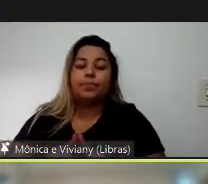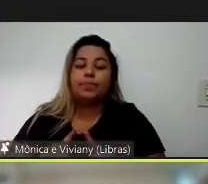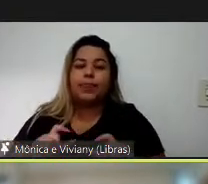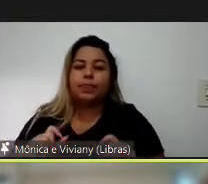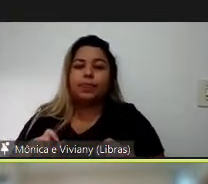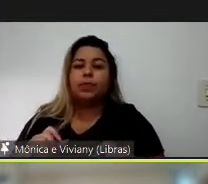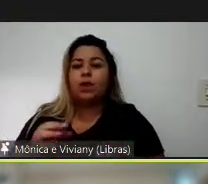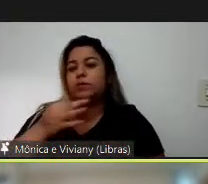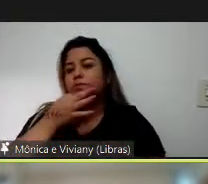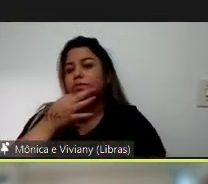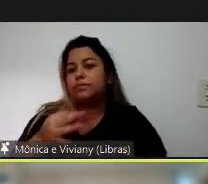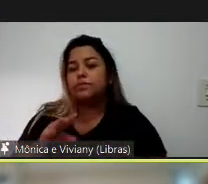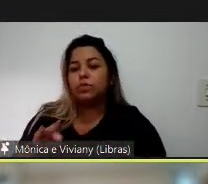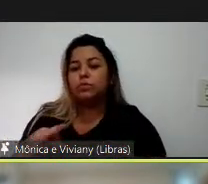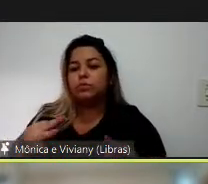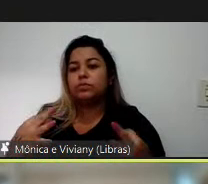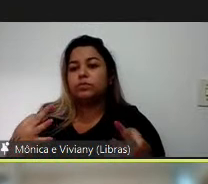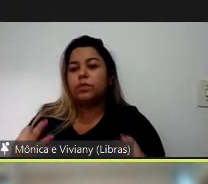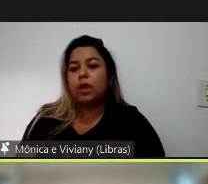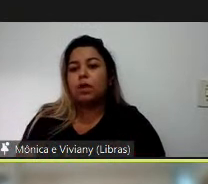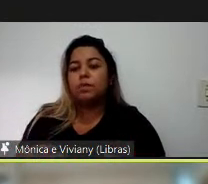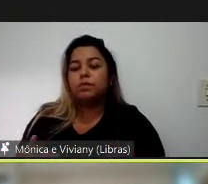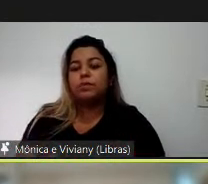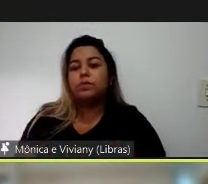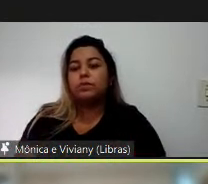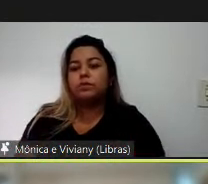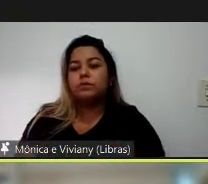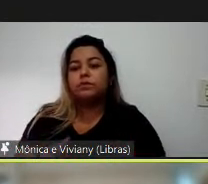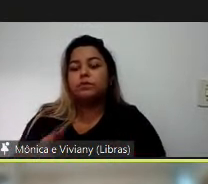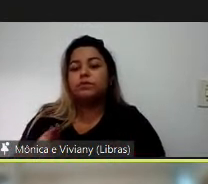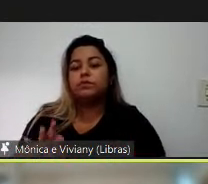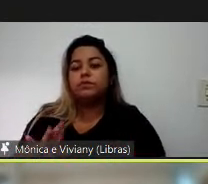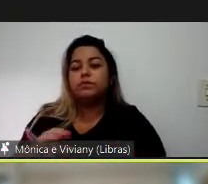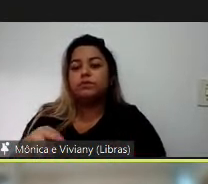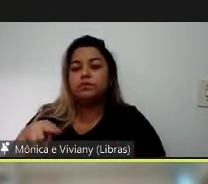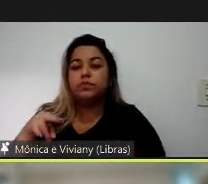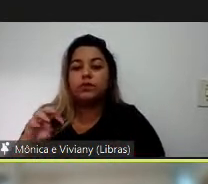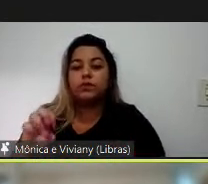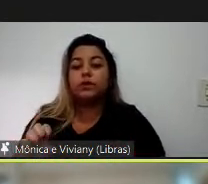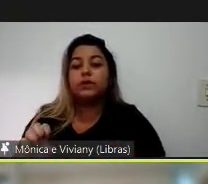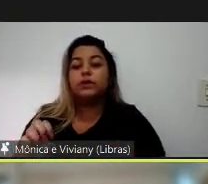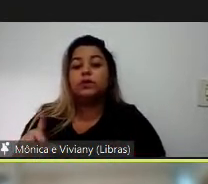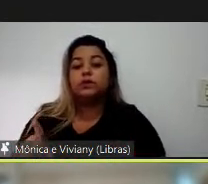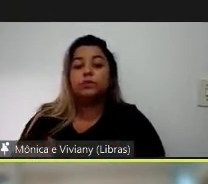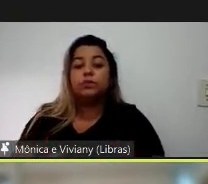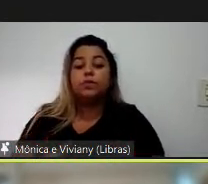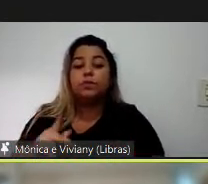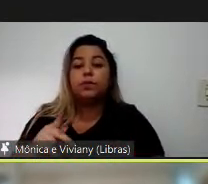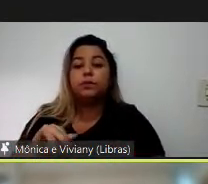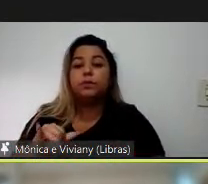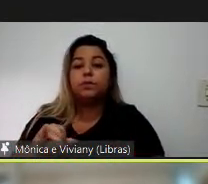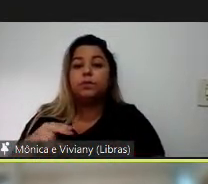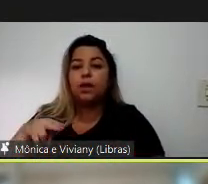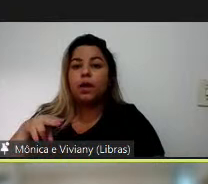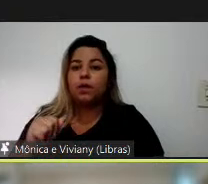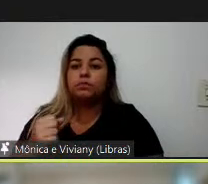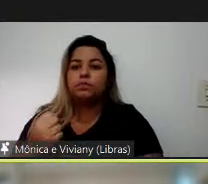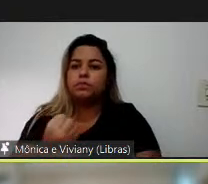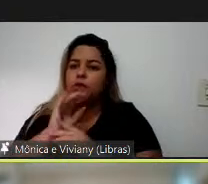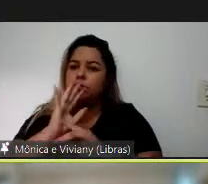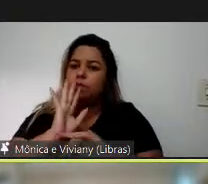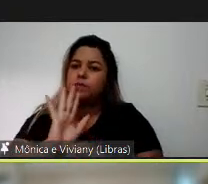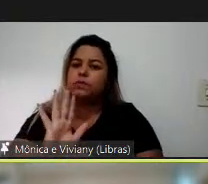with PAHO, the recommendations. In this part here in the window, we have is a page